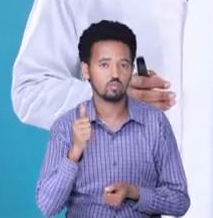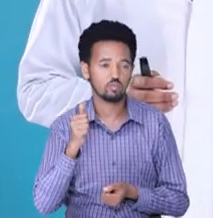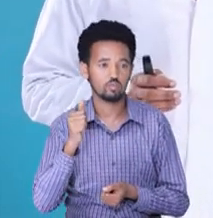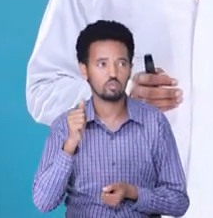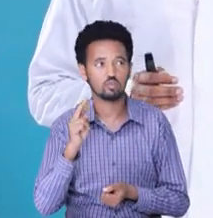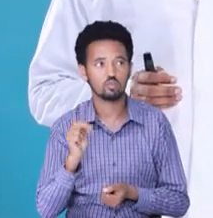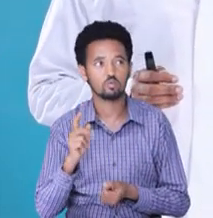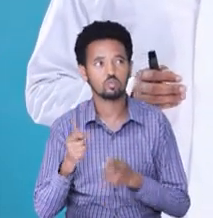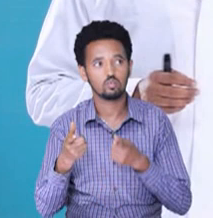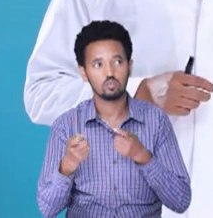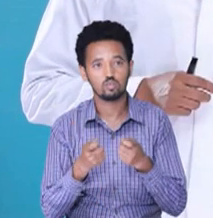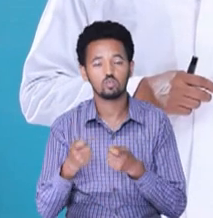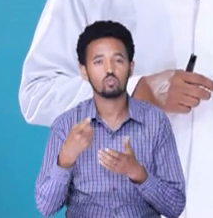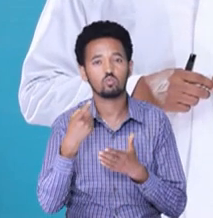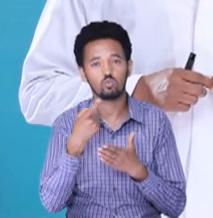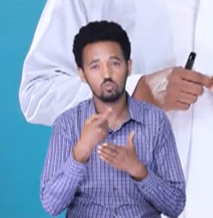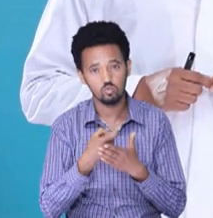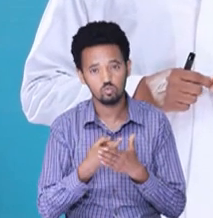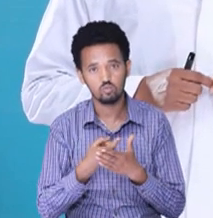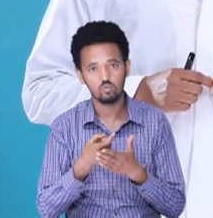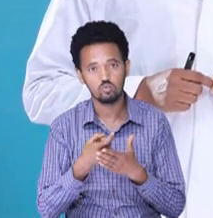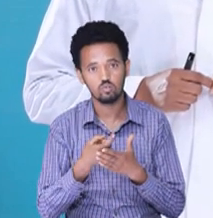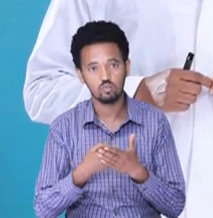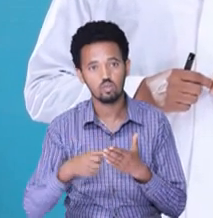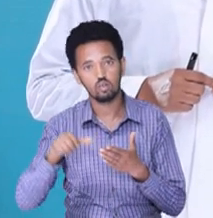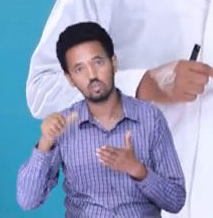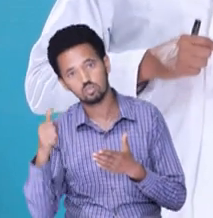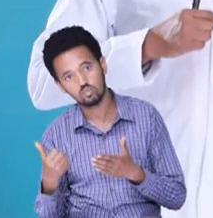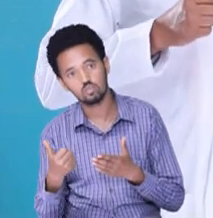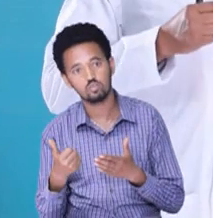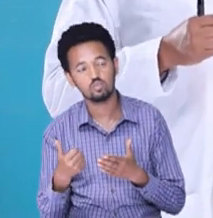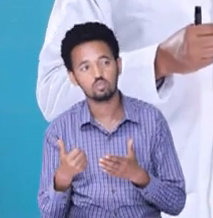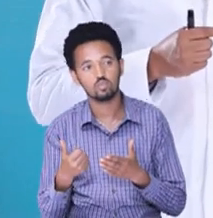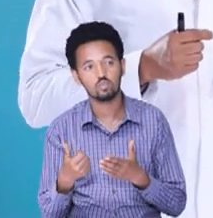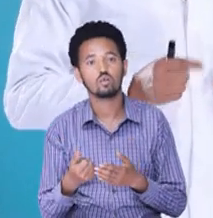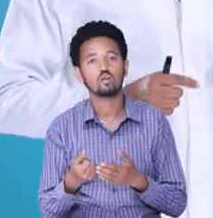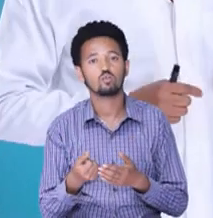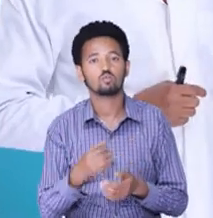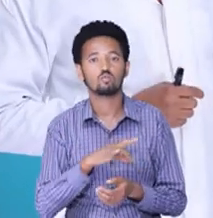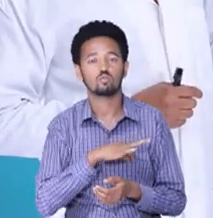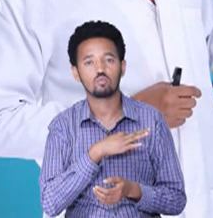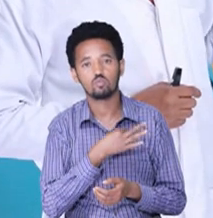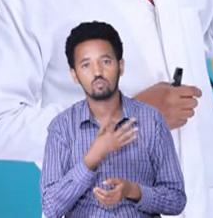the rise of the cost of bread, another cause for the rise of French